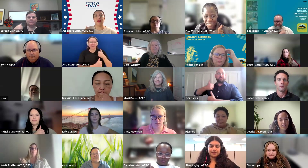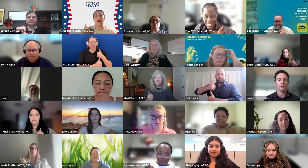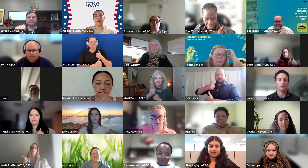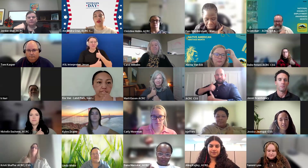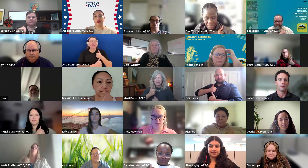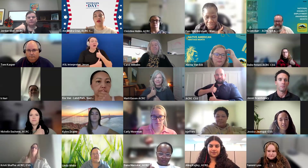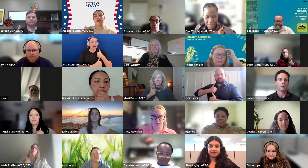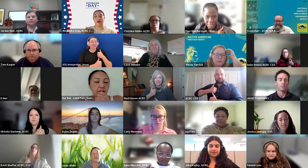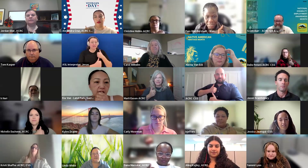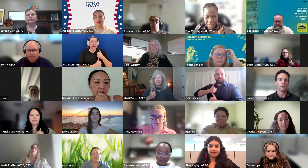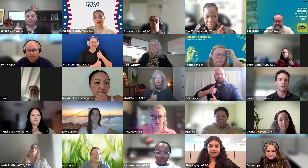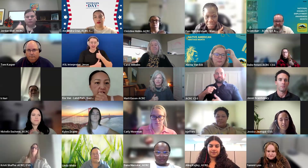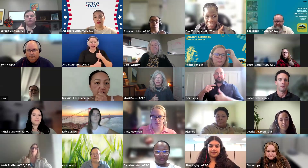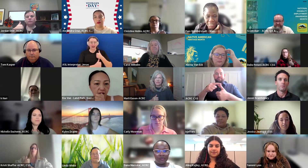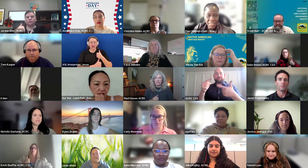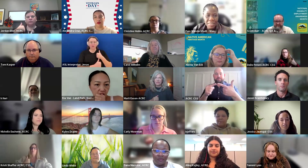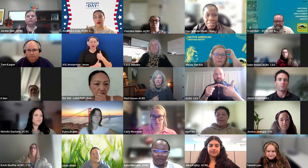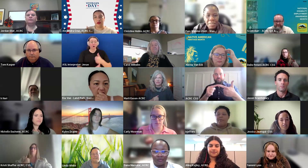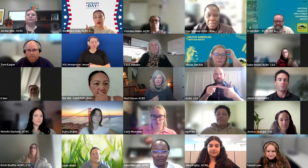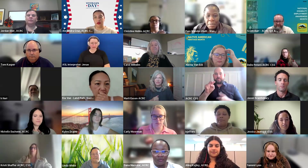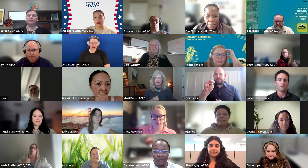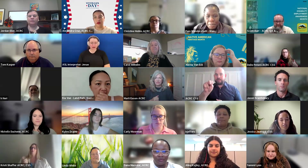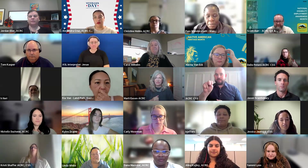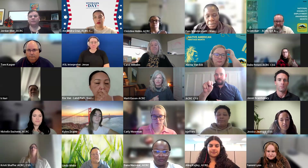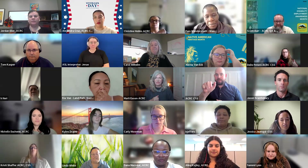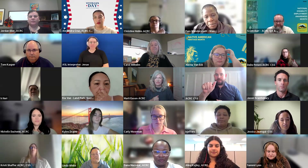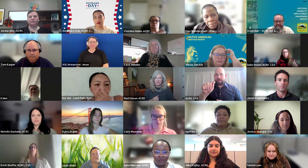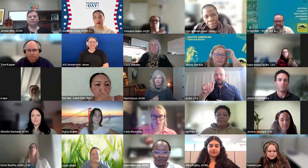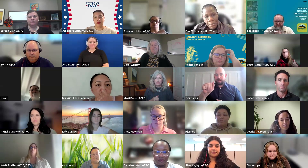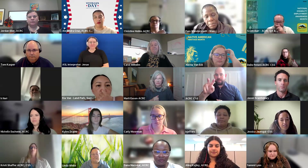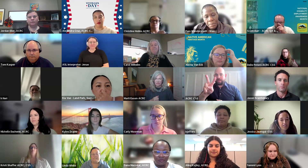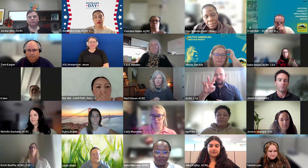So that shows the gun and the stance they have when they are holding a gun.